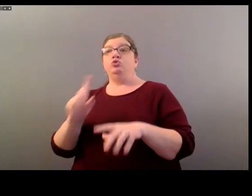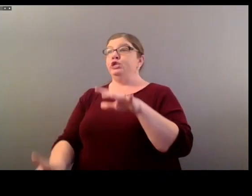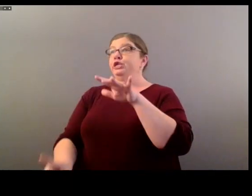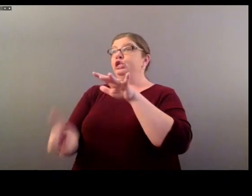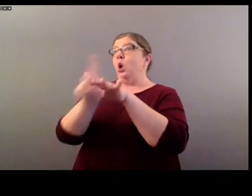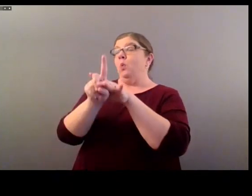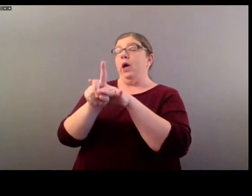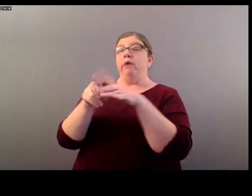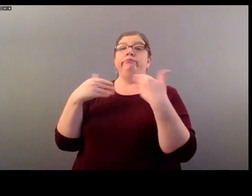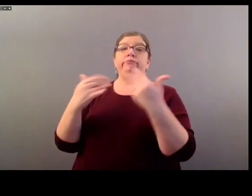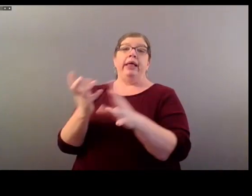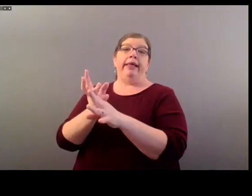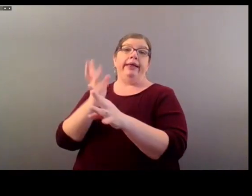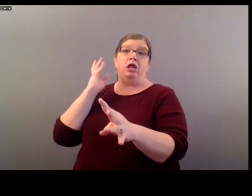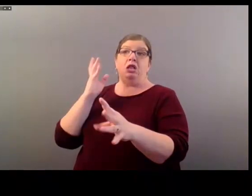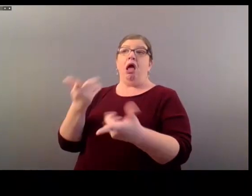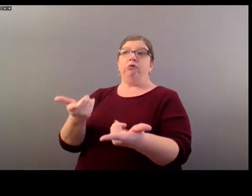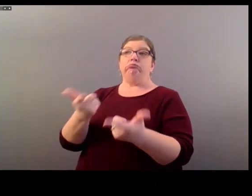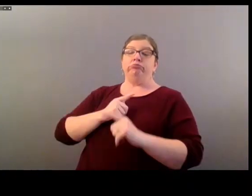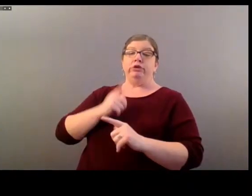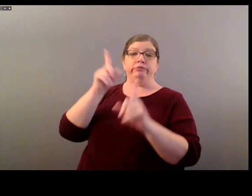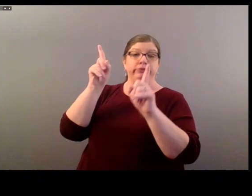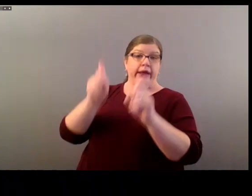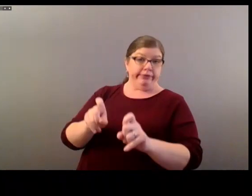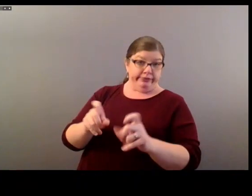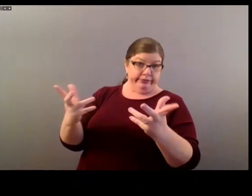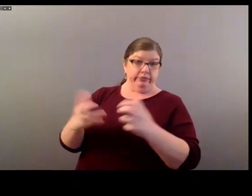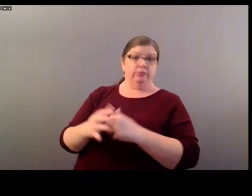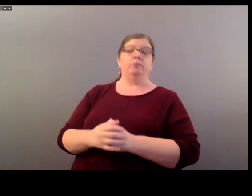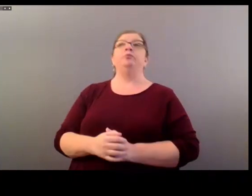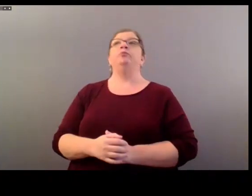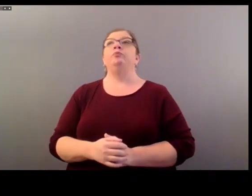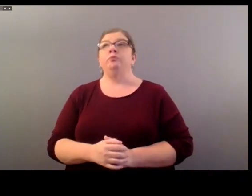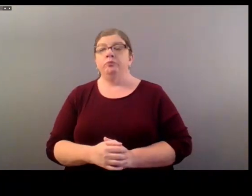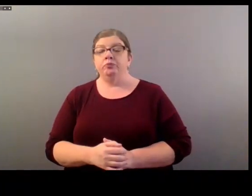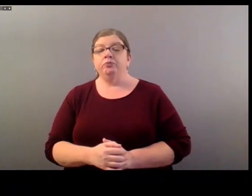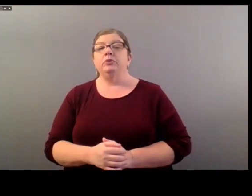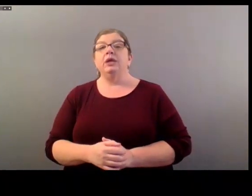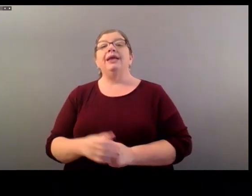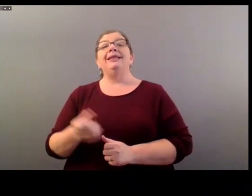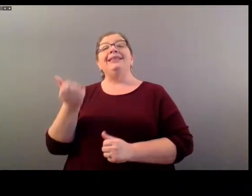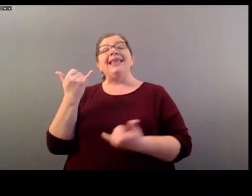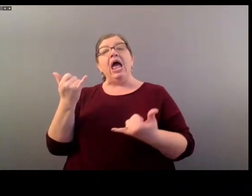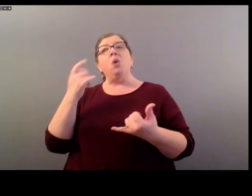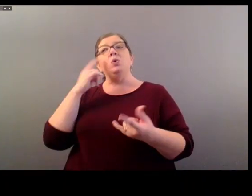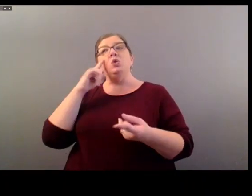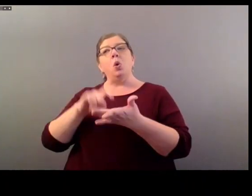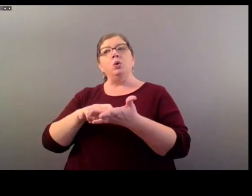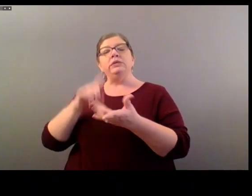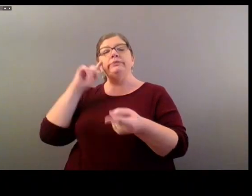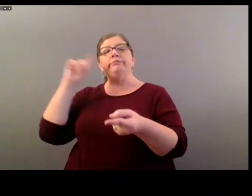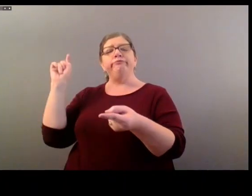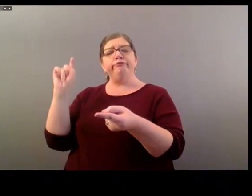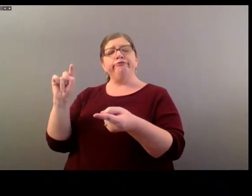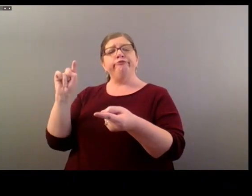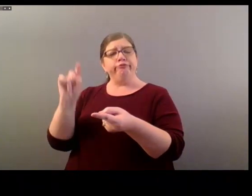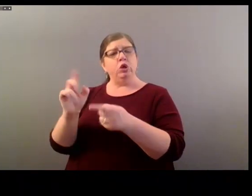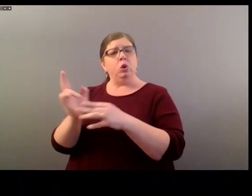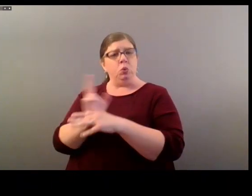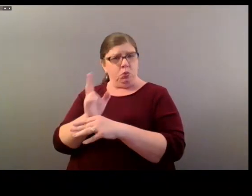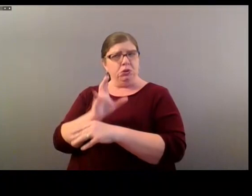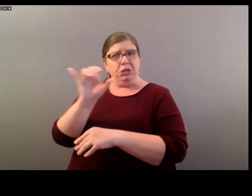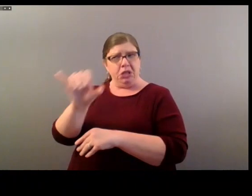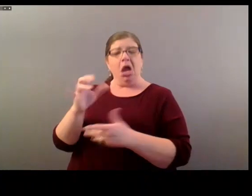in line, and get tested. We are seeing a tapering off somewhat in utilization, and we